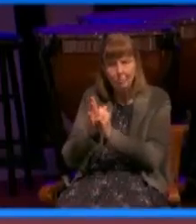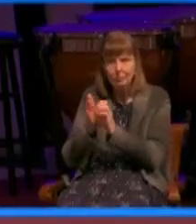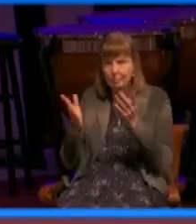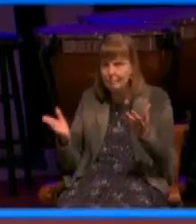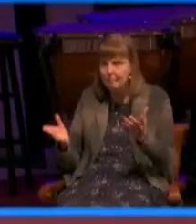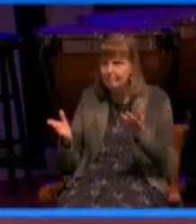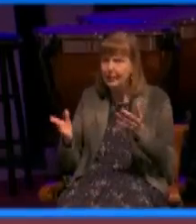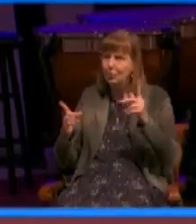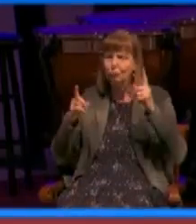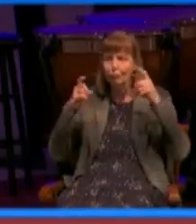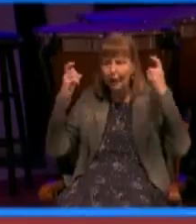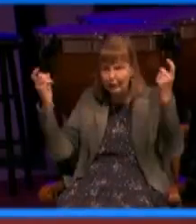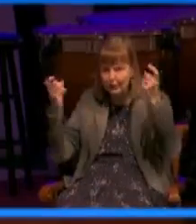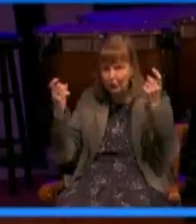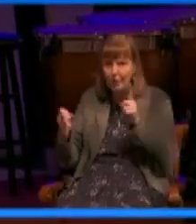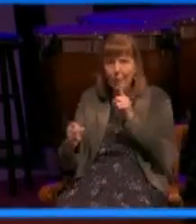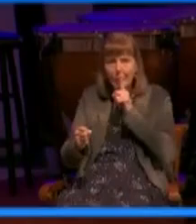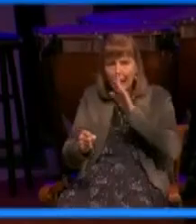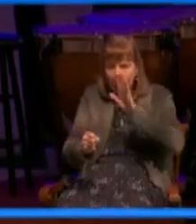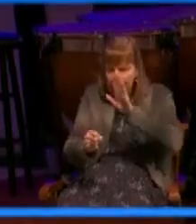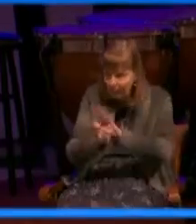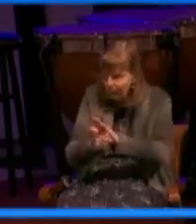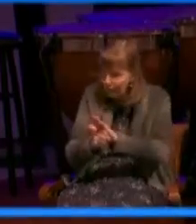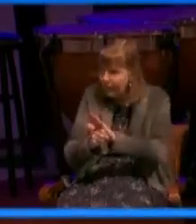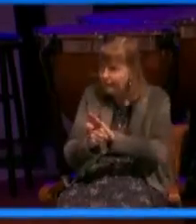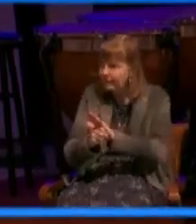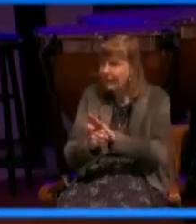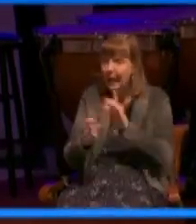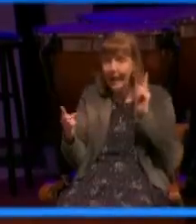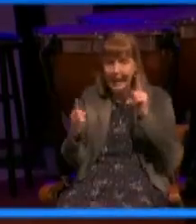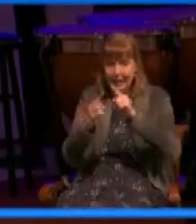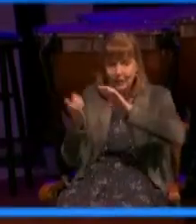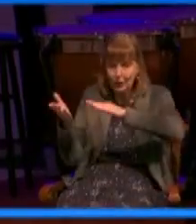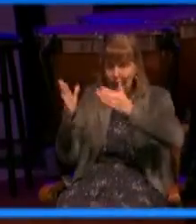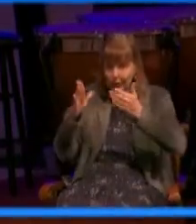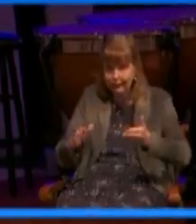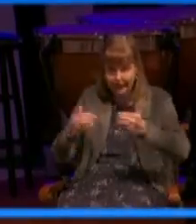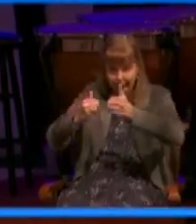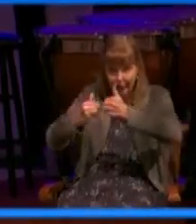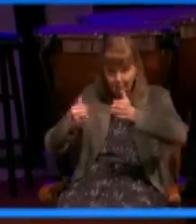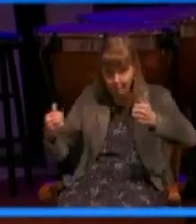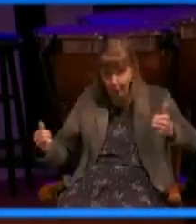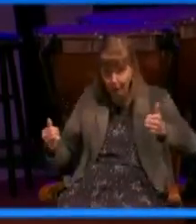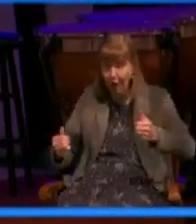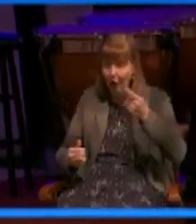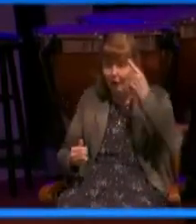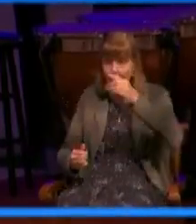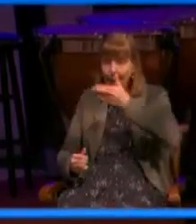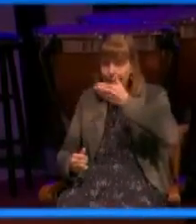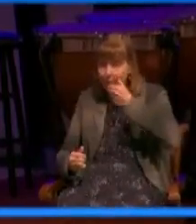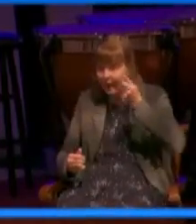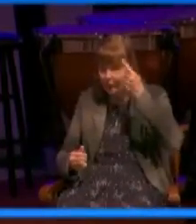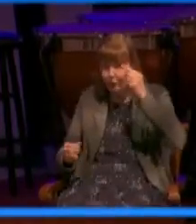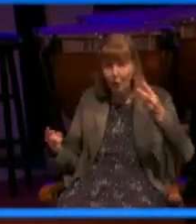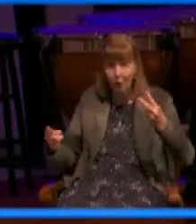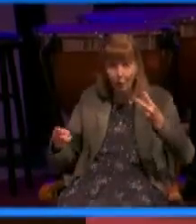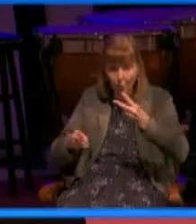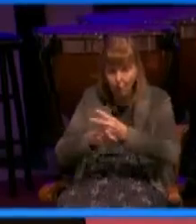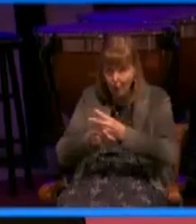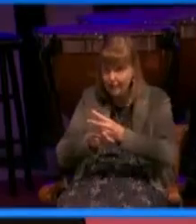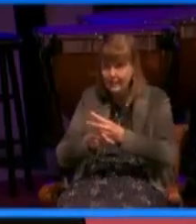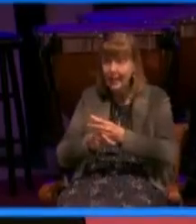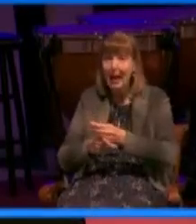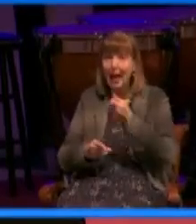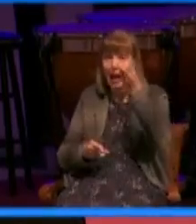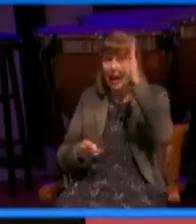ring is the till death do us part. The ring is in better or worse. The ring is what God has put together. Let no man tear